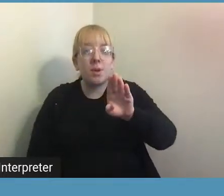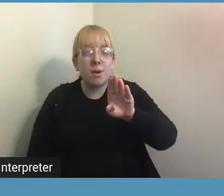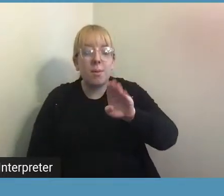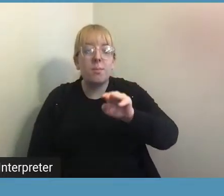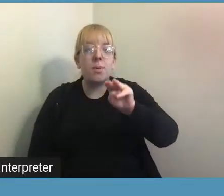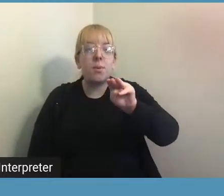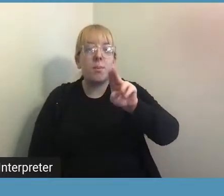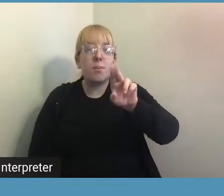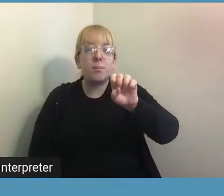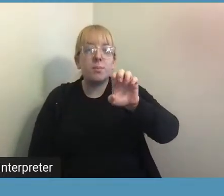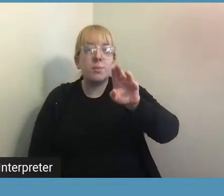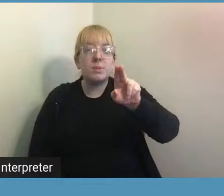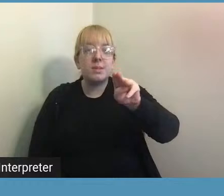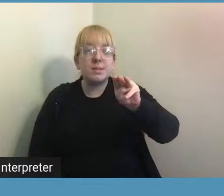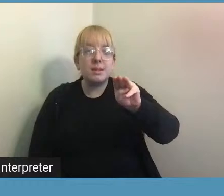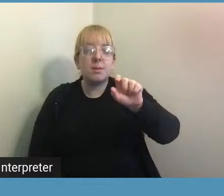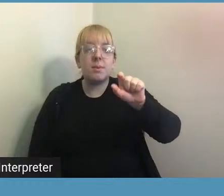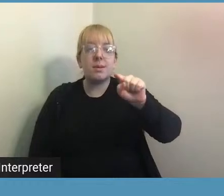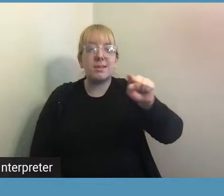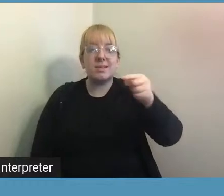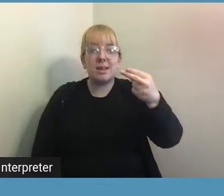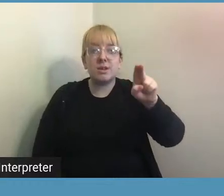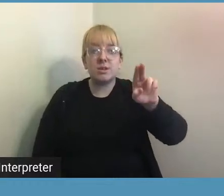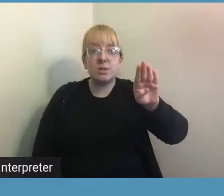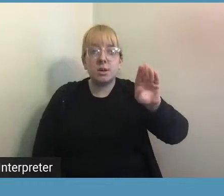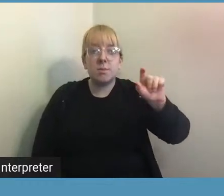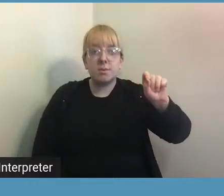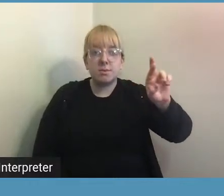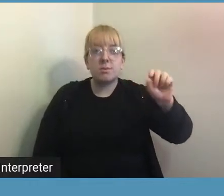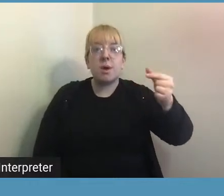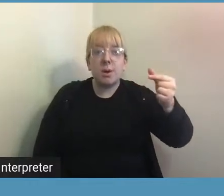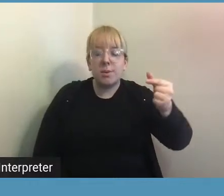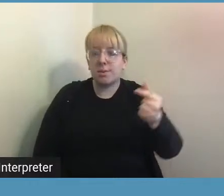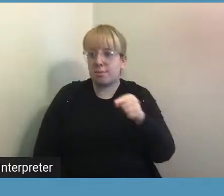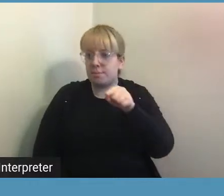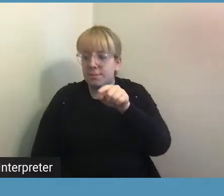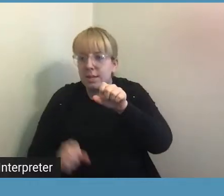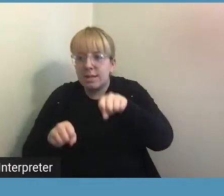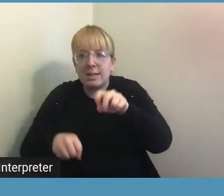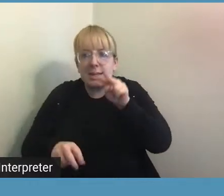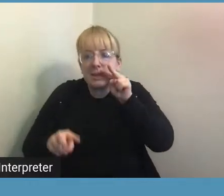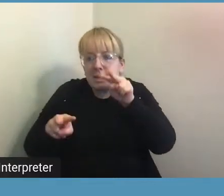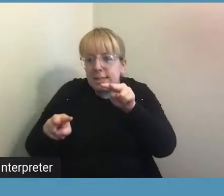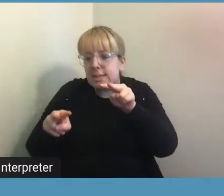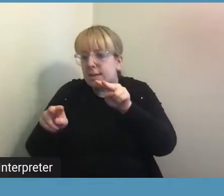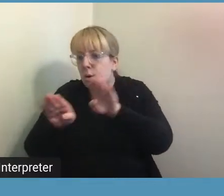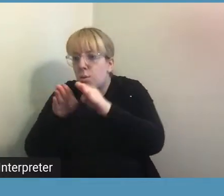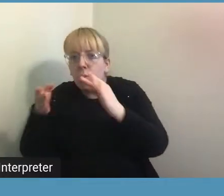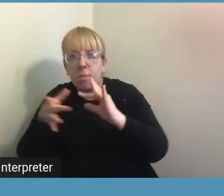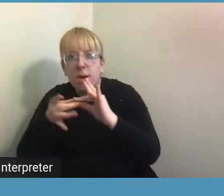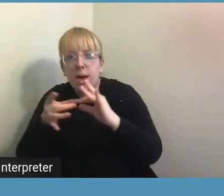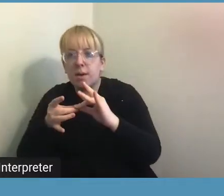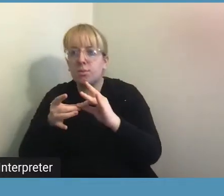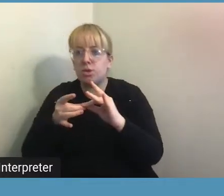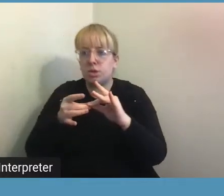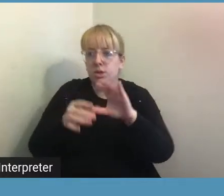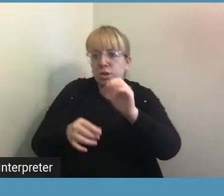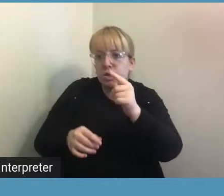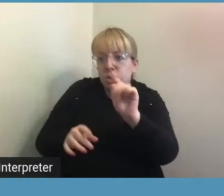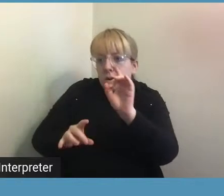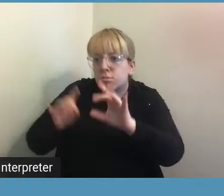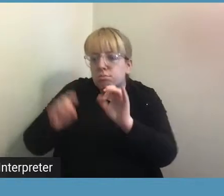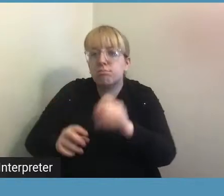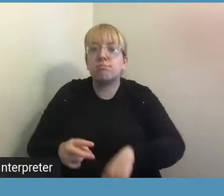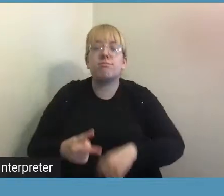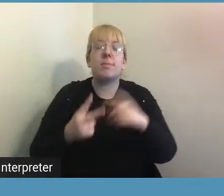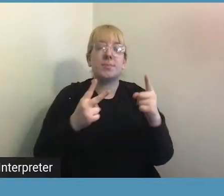museum-hub.org. Here you will be able to see all the captions, chat, and others' questions. I would also like to acknowledge today's American